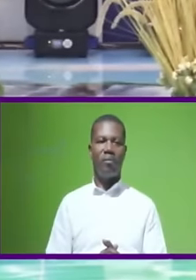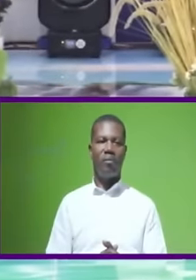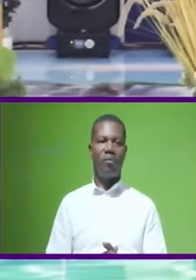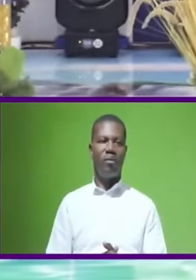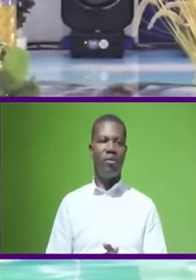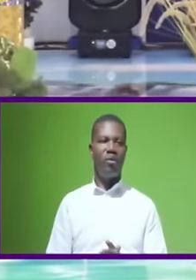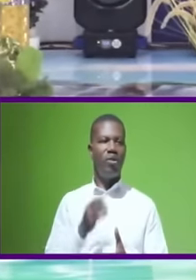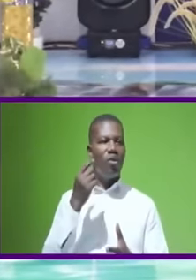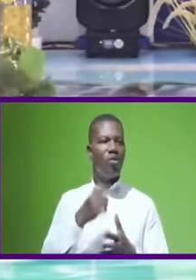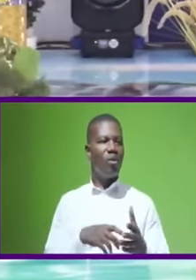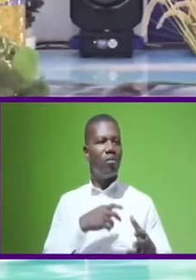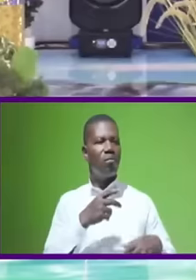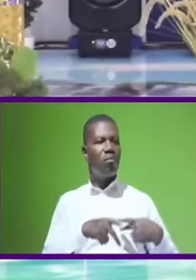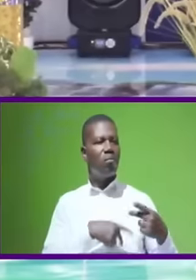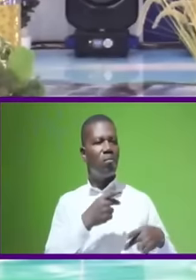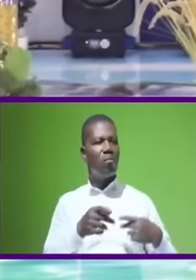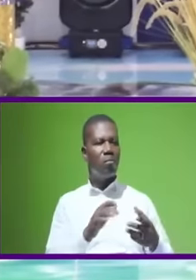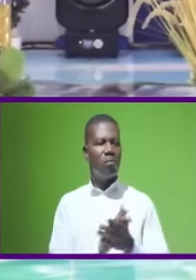Yes.